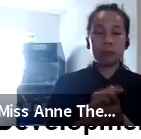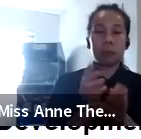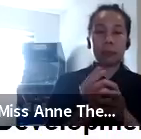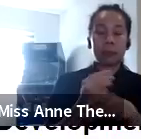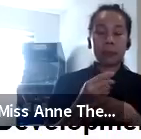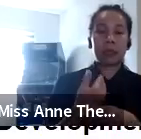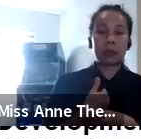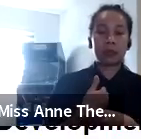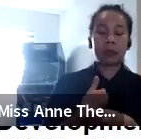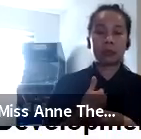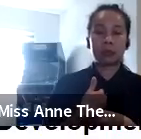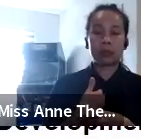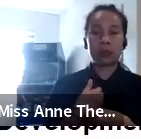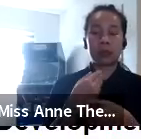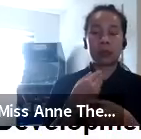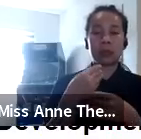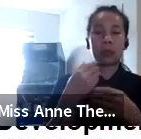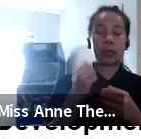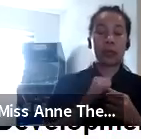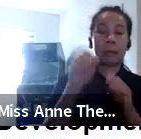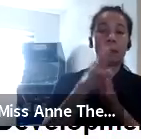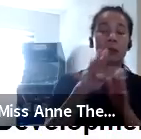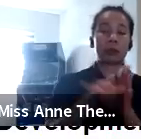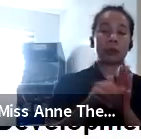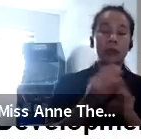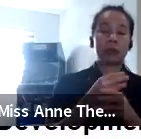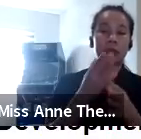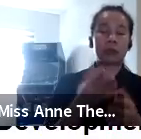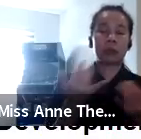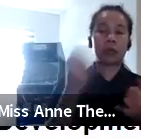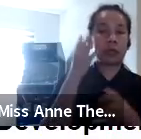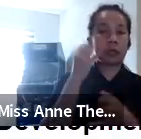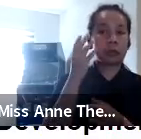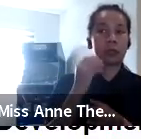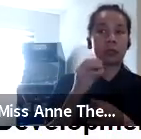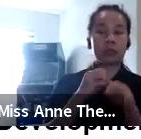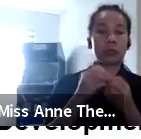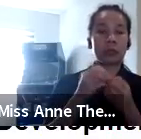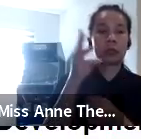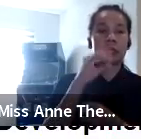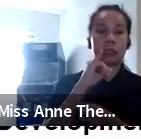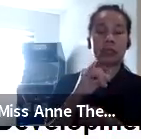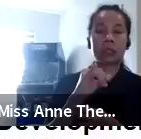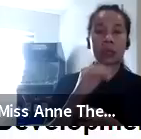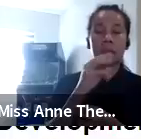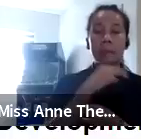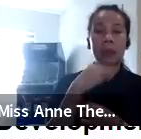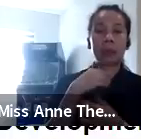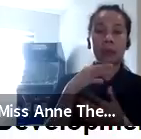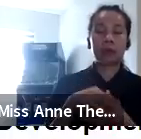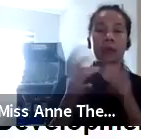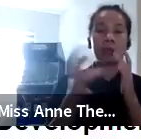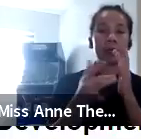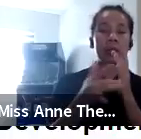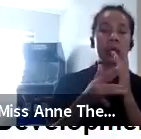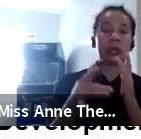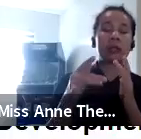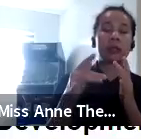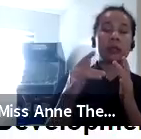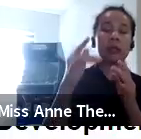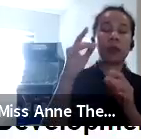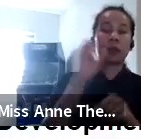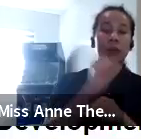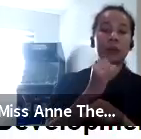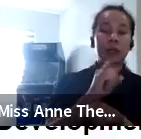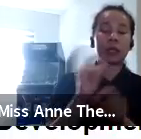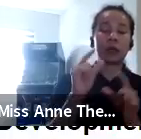a policymaker. Experience number 6 is as a member of the technical working group for the